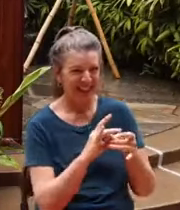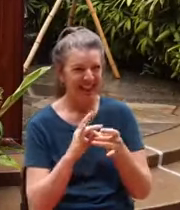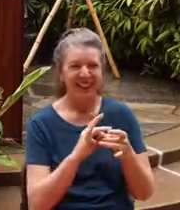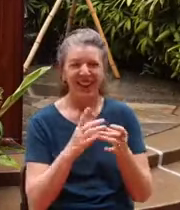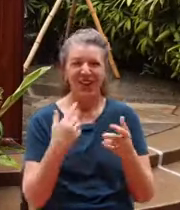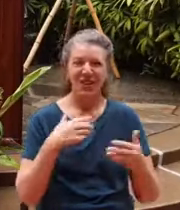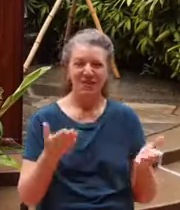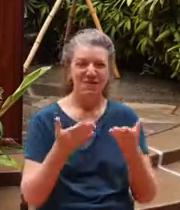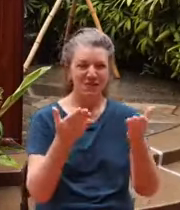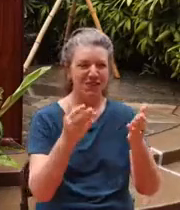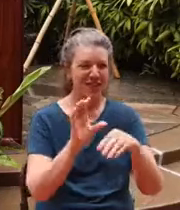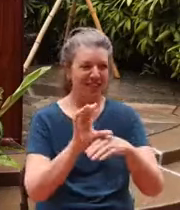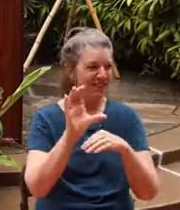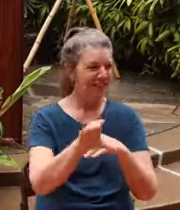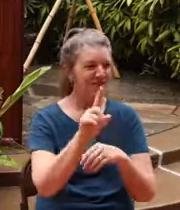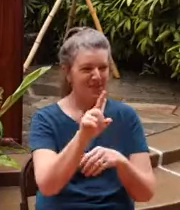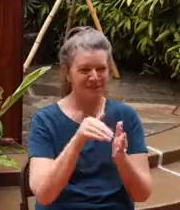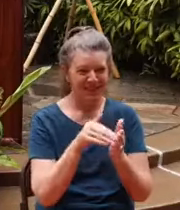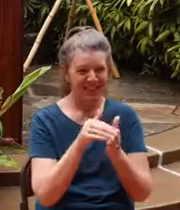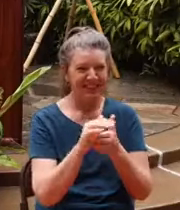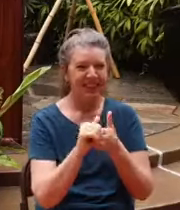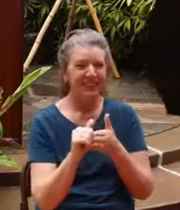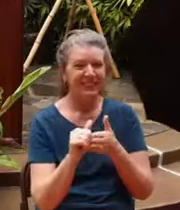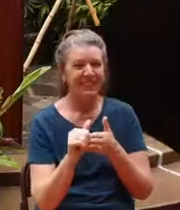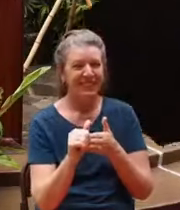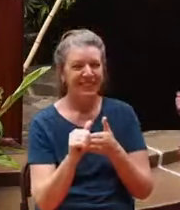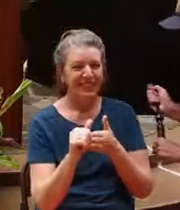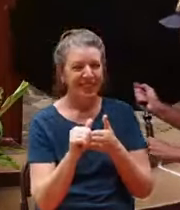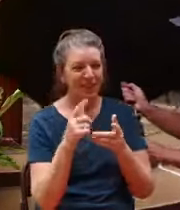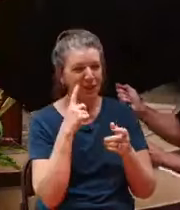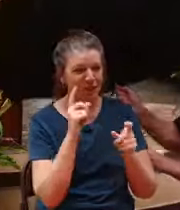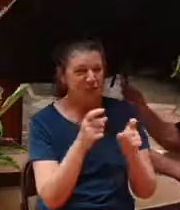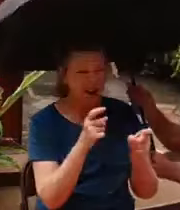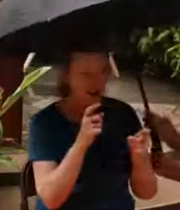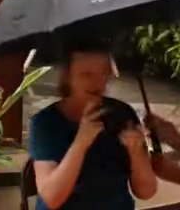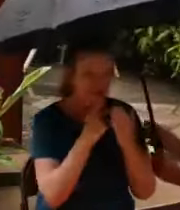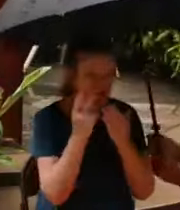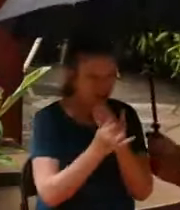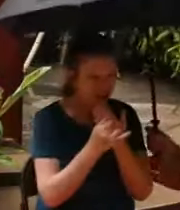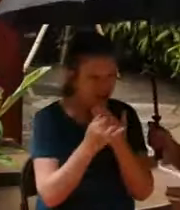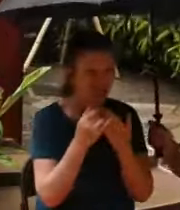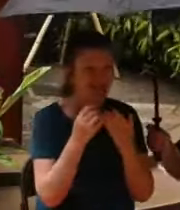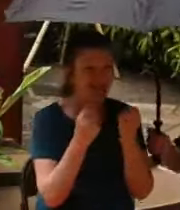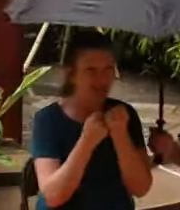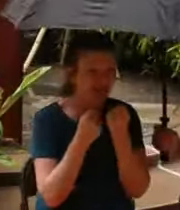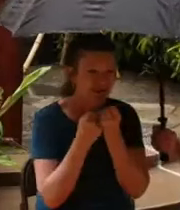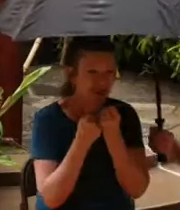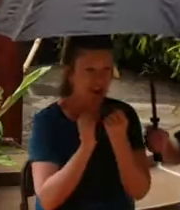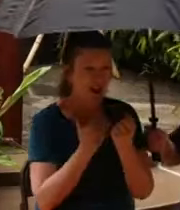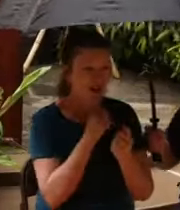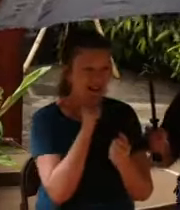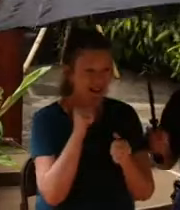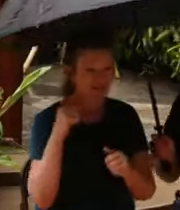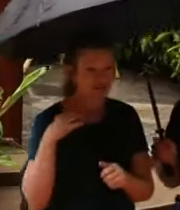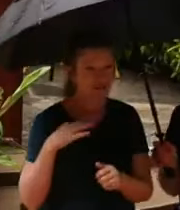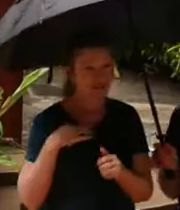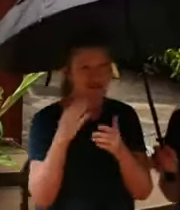to invest $1 million for the grant program to support our nonprofit